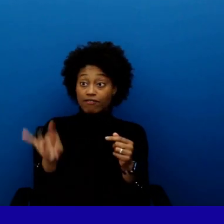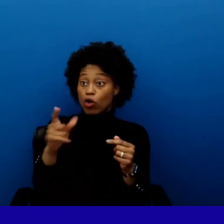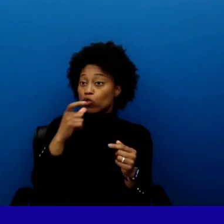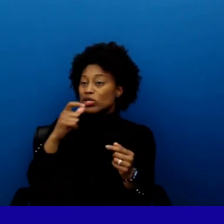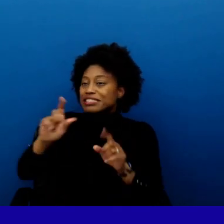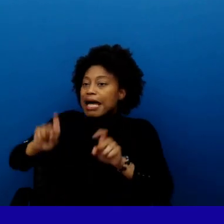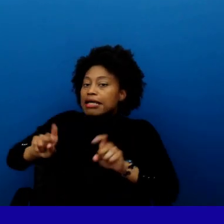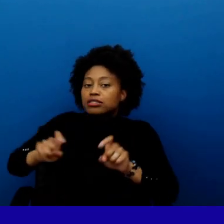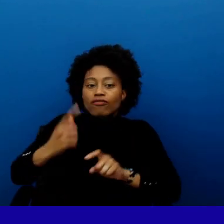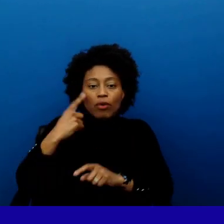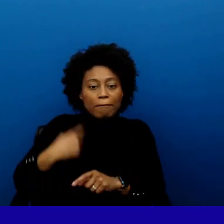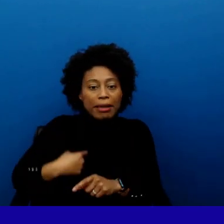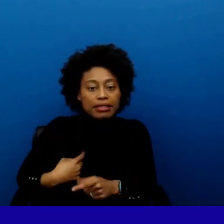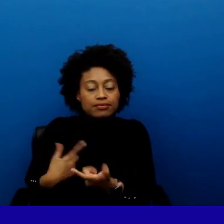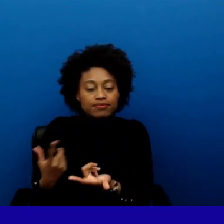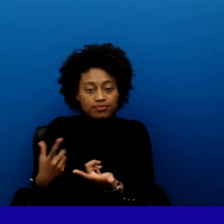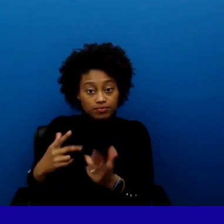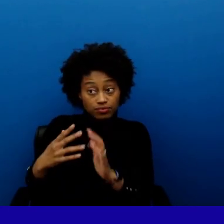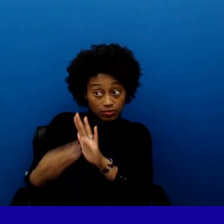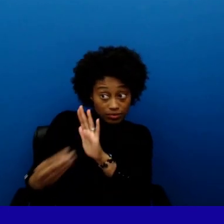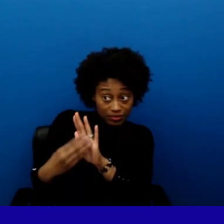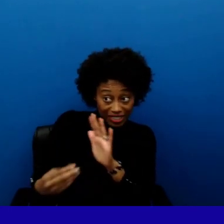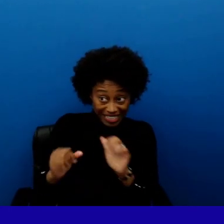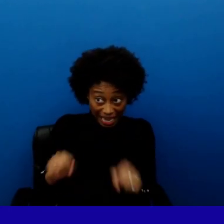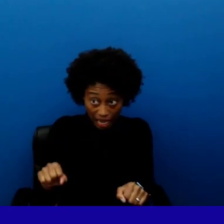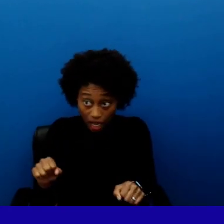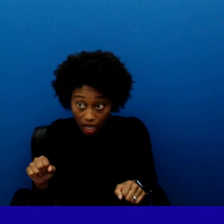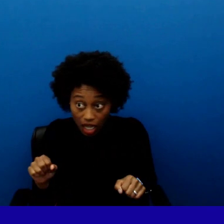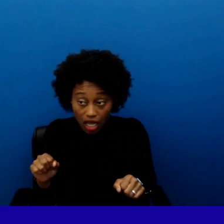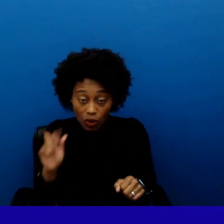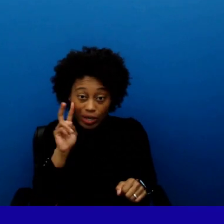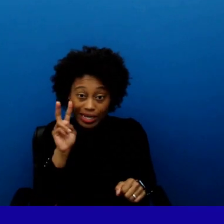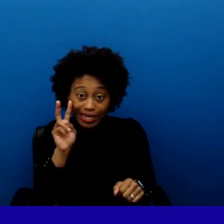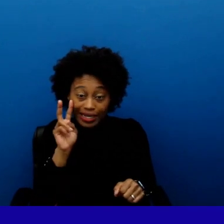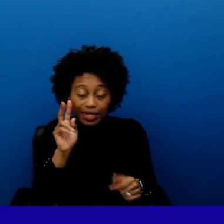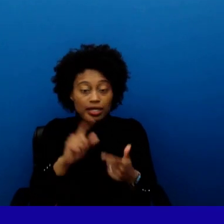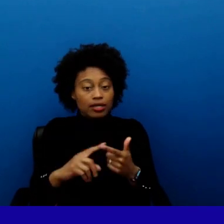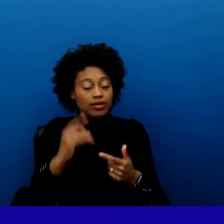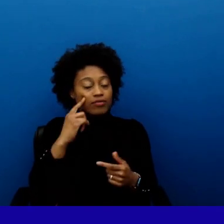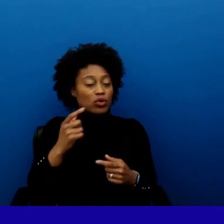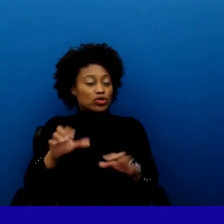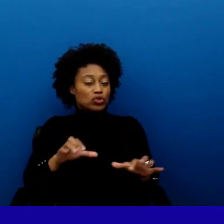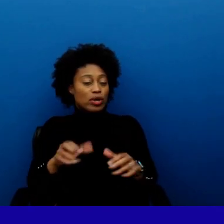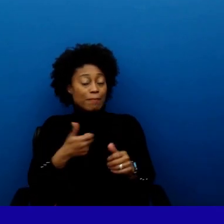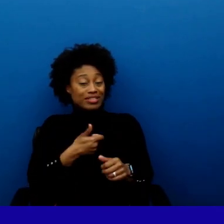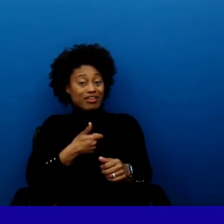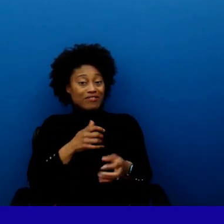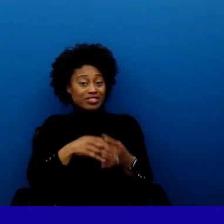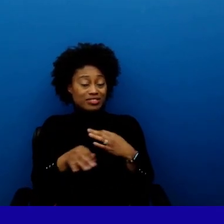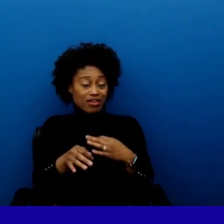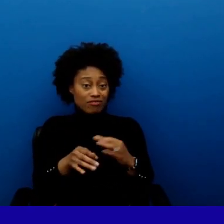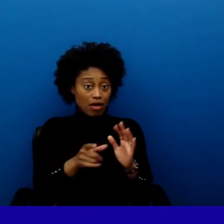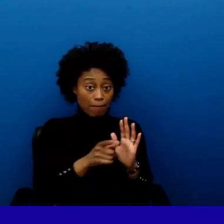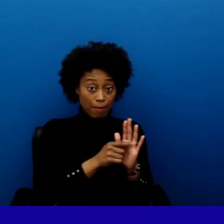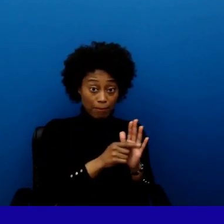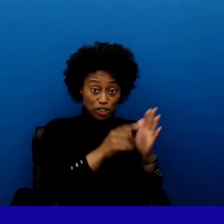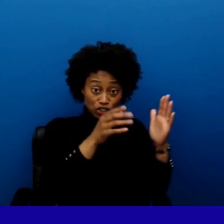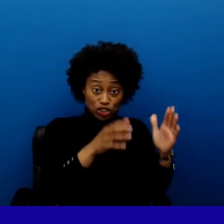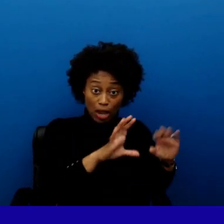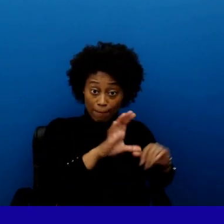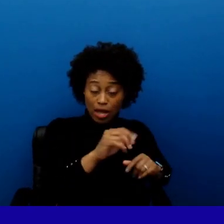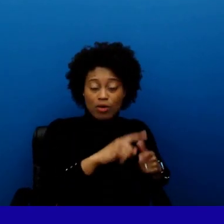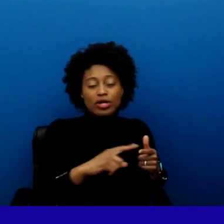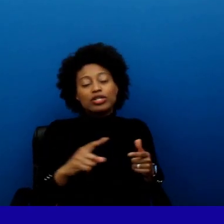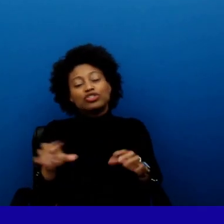testers. And my advice to people who want to do it themselves instead of going to a publisher is do like 10 recipes